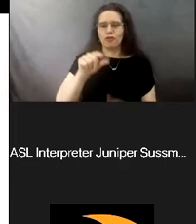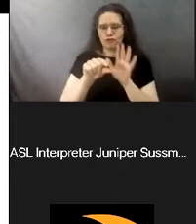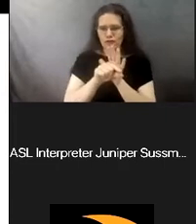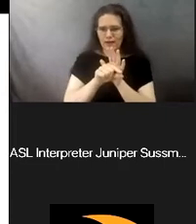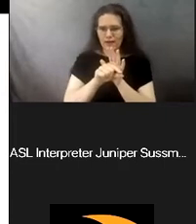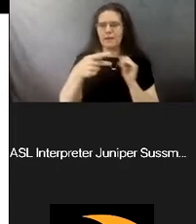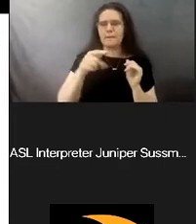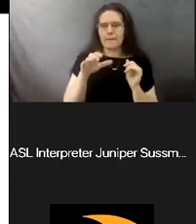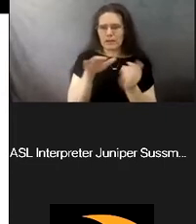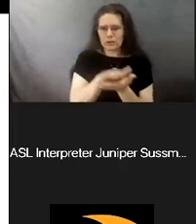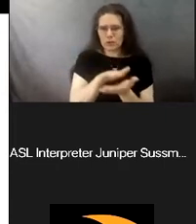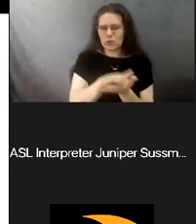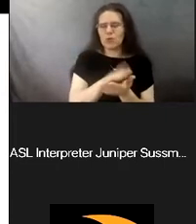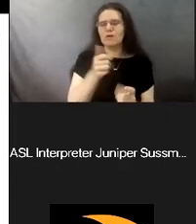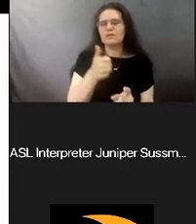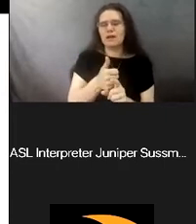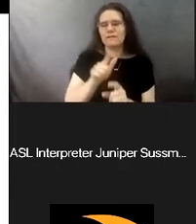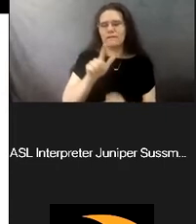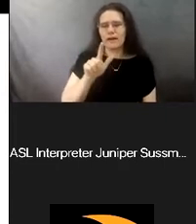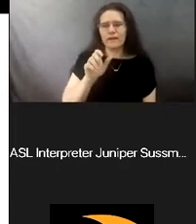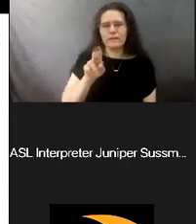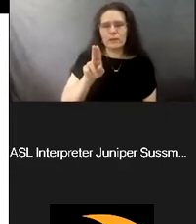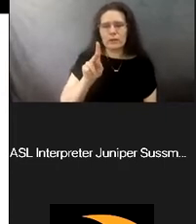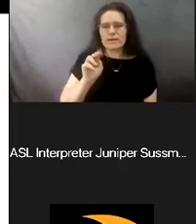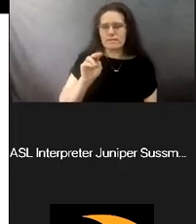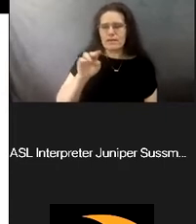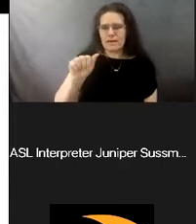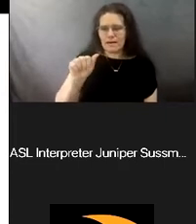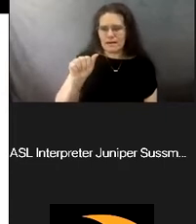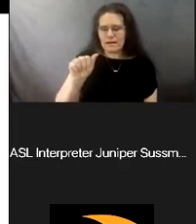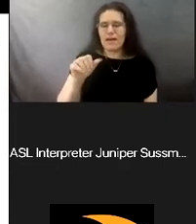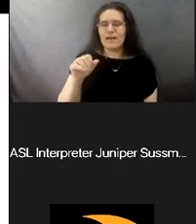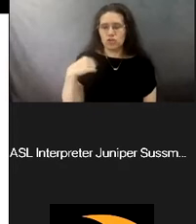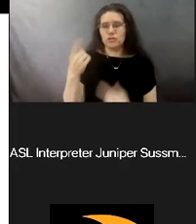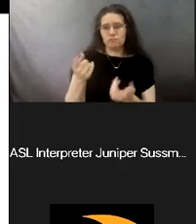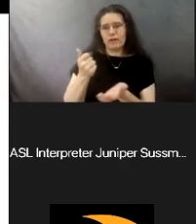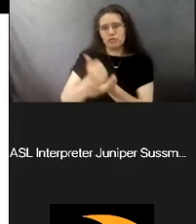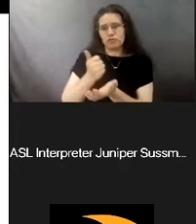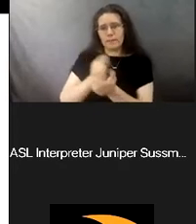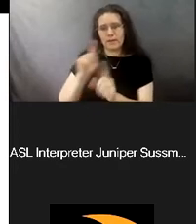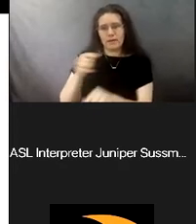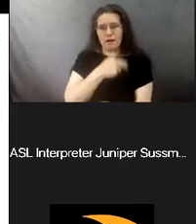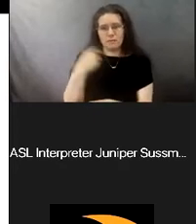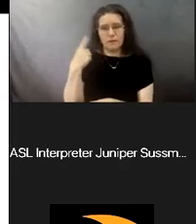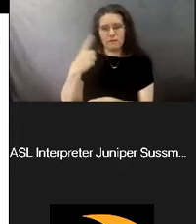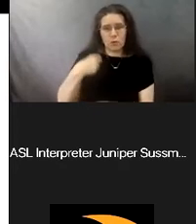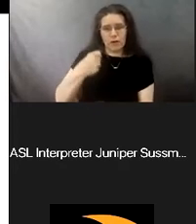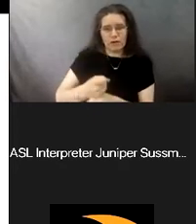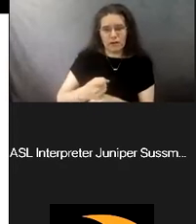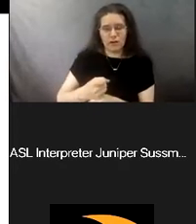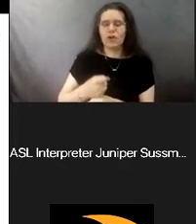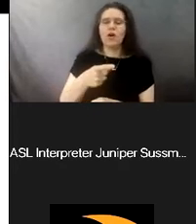has leukemia and has been actively receiving treatment for it for the past year. During that time, she's not been able to attend school